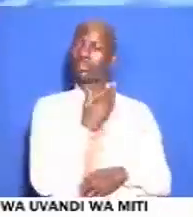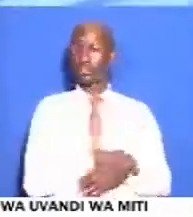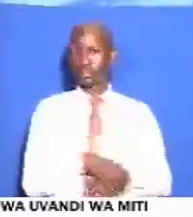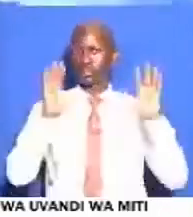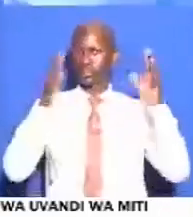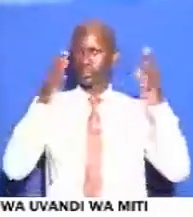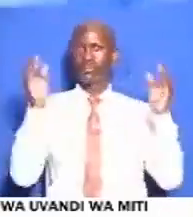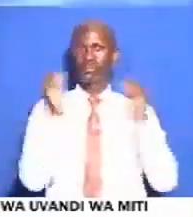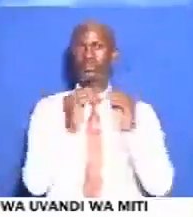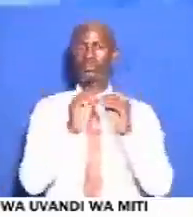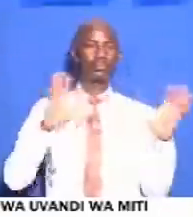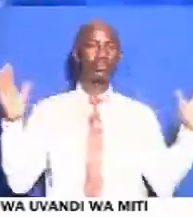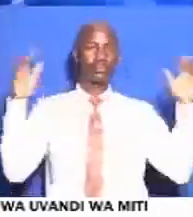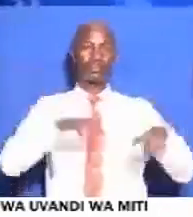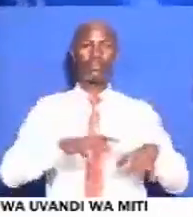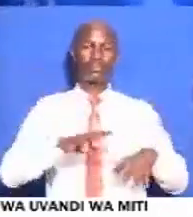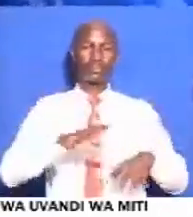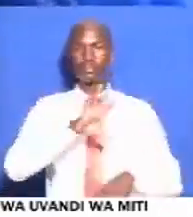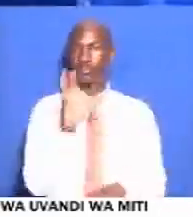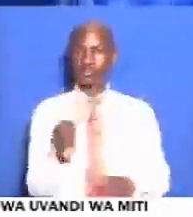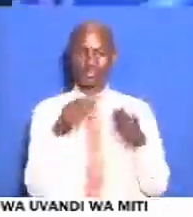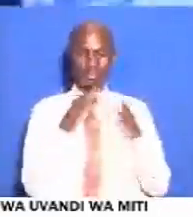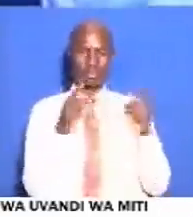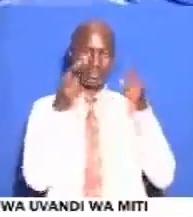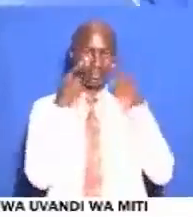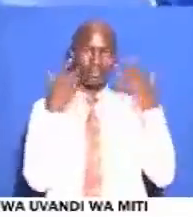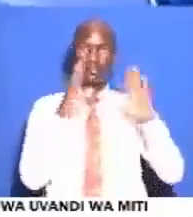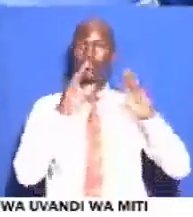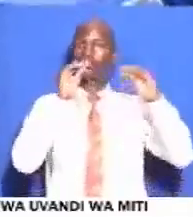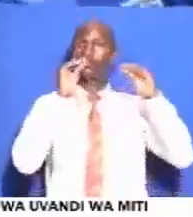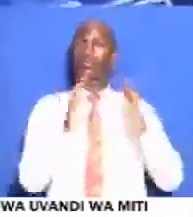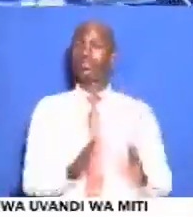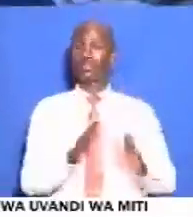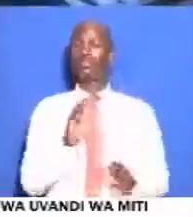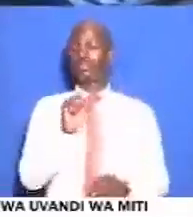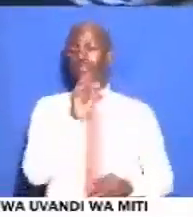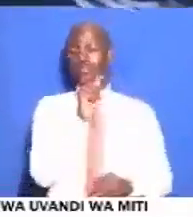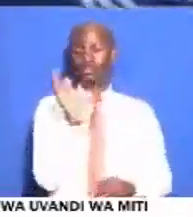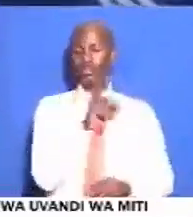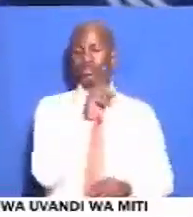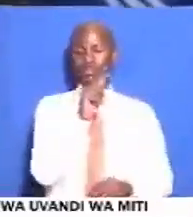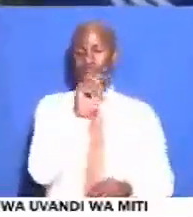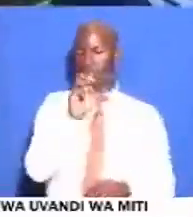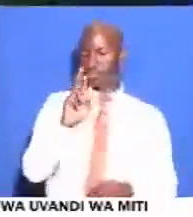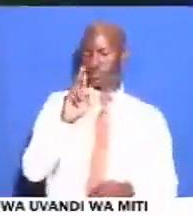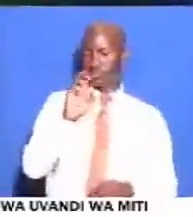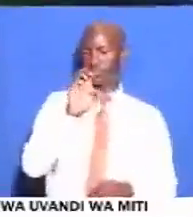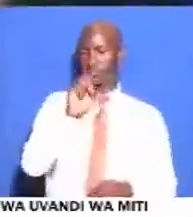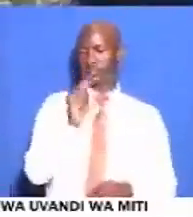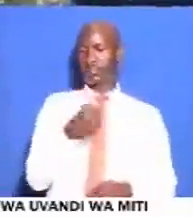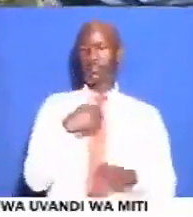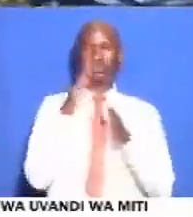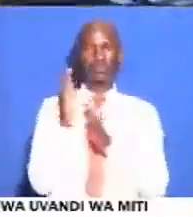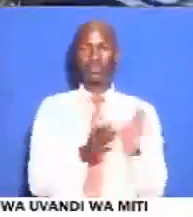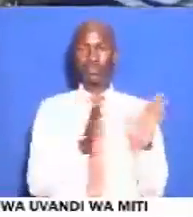ya umbano wa Africa climate kwa kumavingwa medho Alimu Masukulu suwa Teressa Calcutta ni mawetata mena mvongo